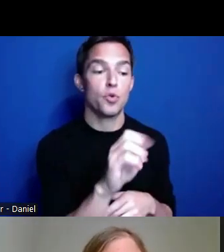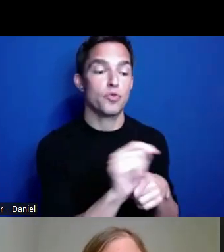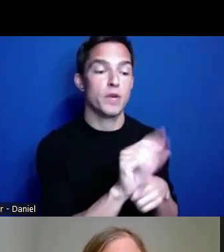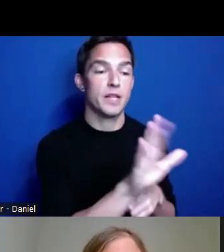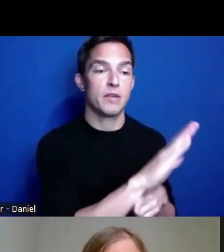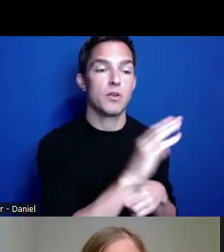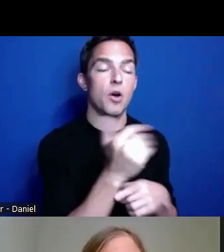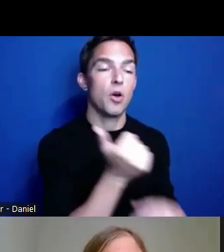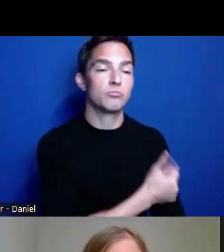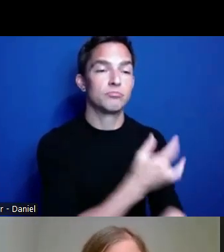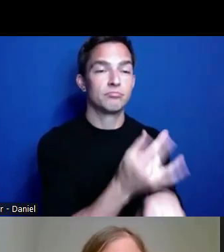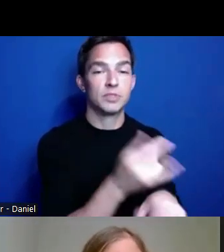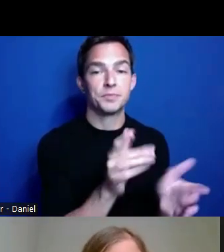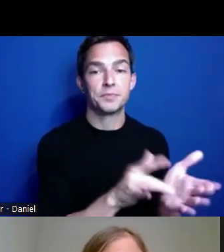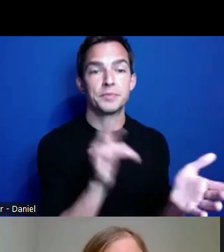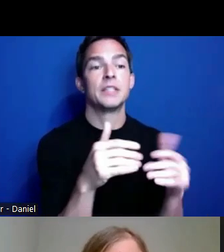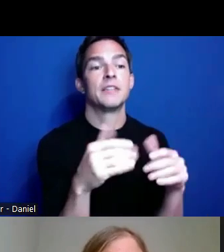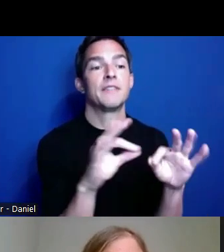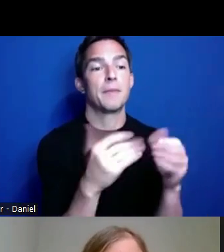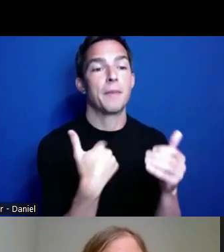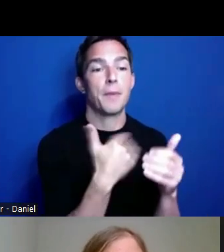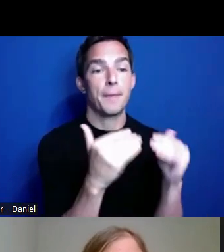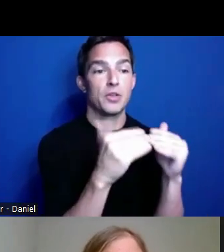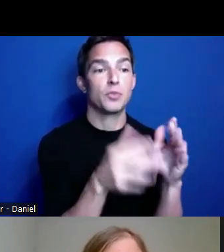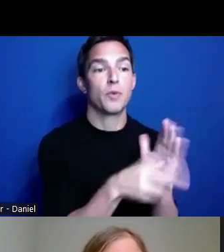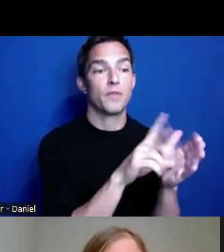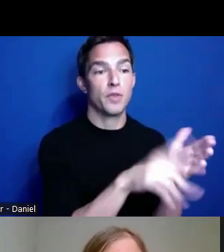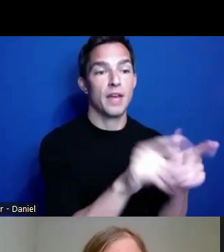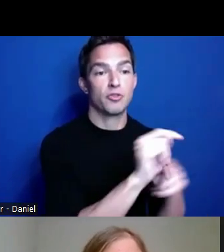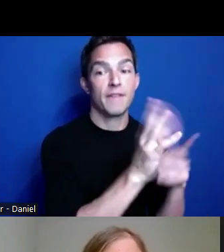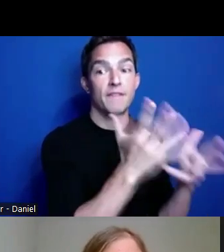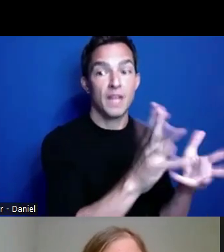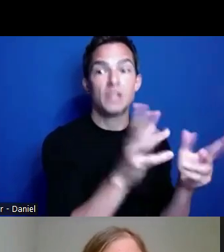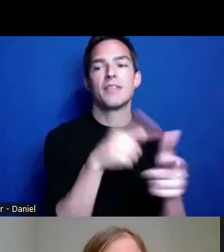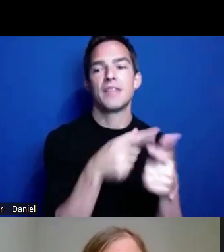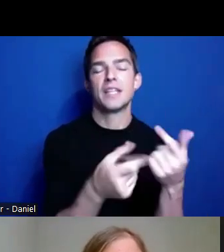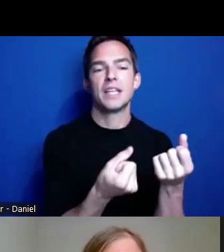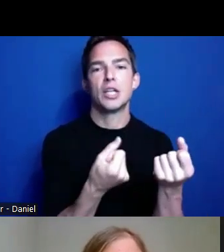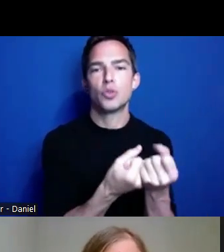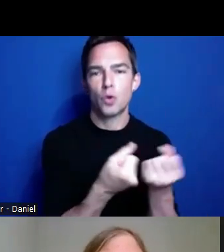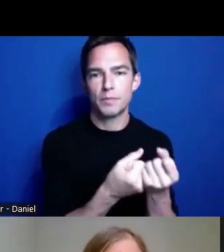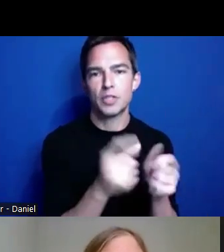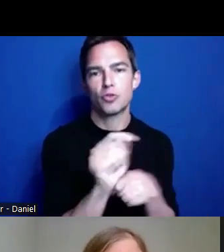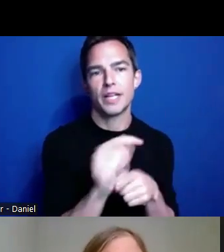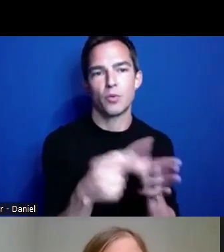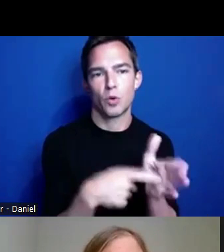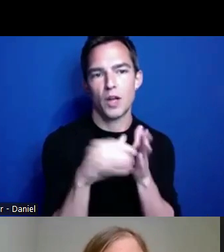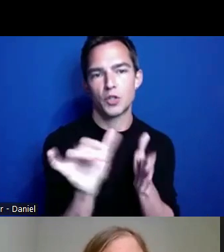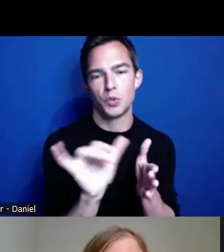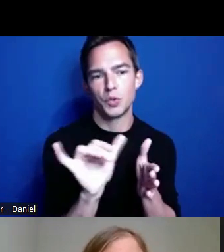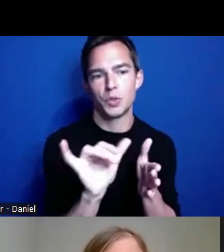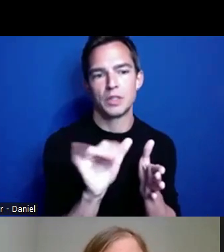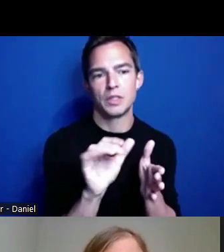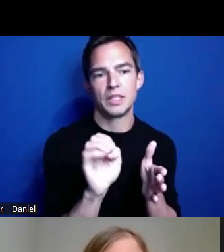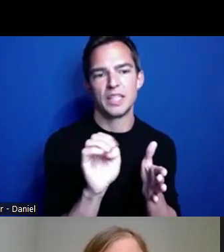use, mental health, and family member peers go through. And then they have endorsement trainings that are also required anywhere from, I think, 30